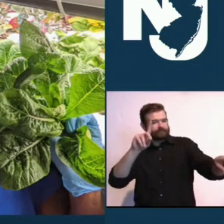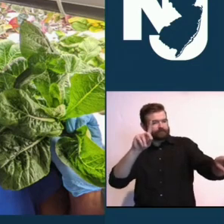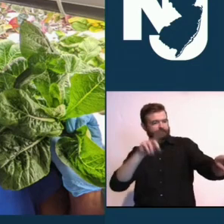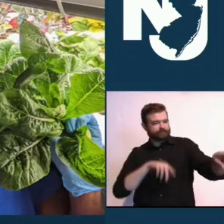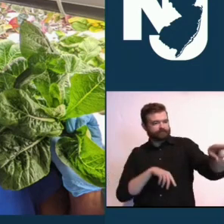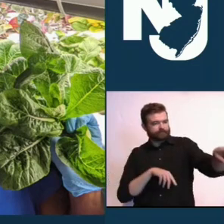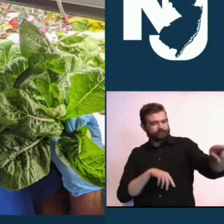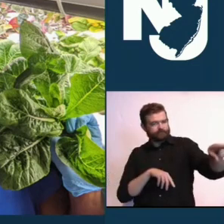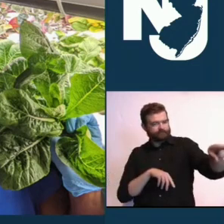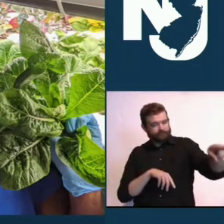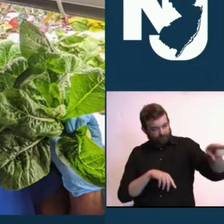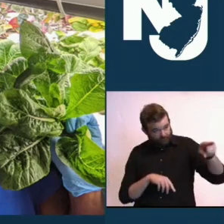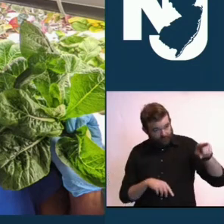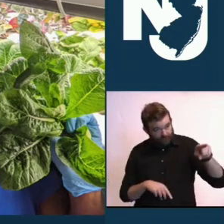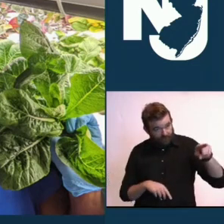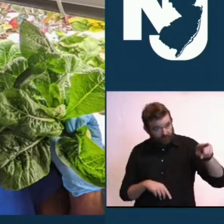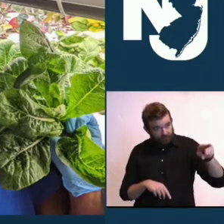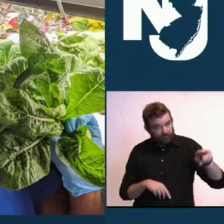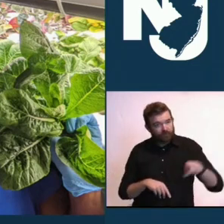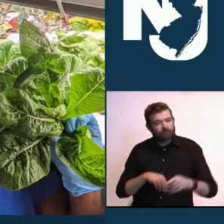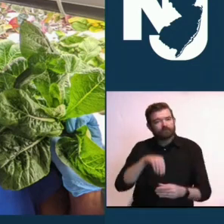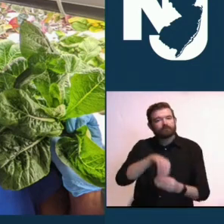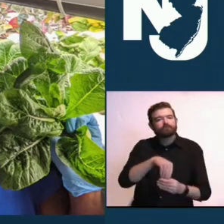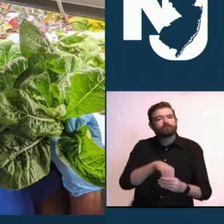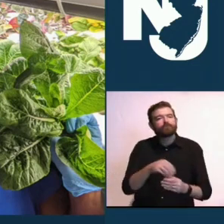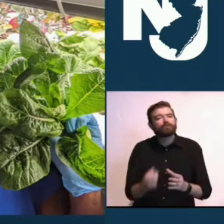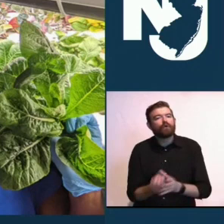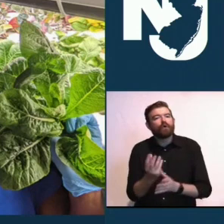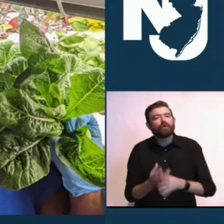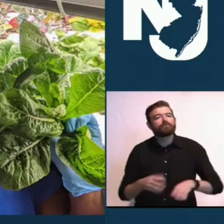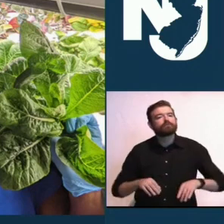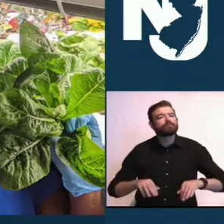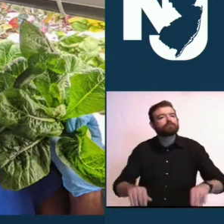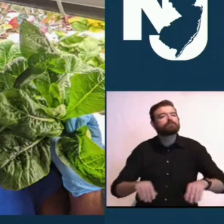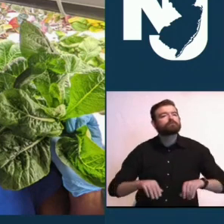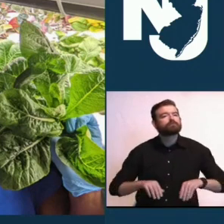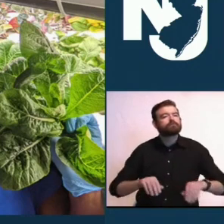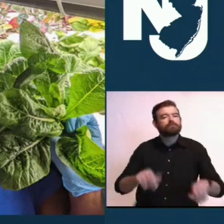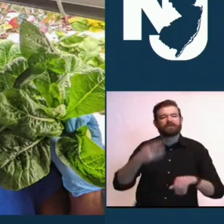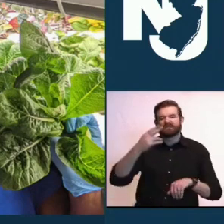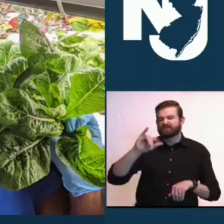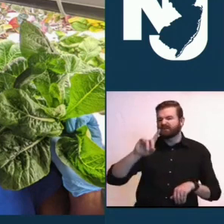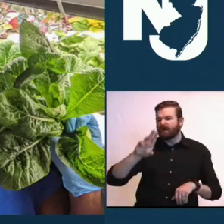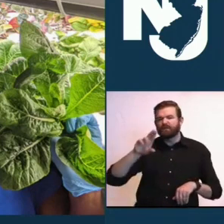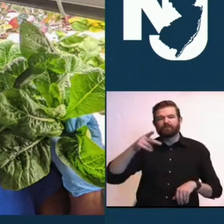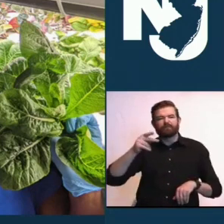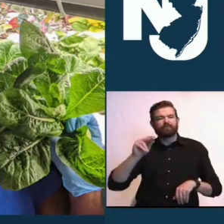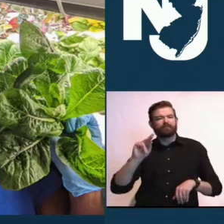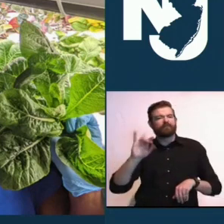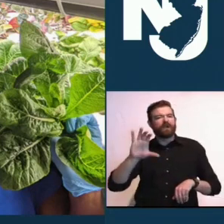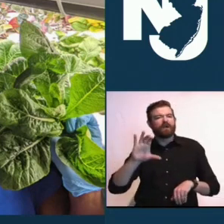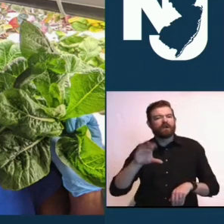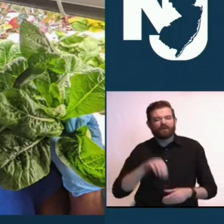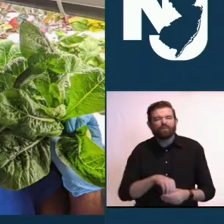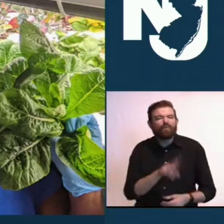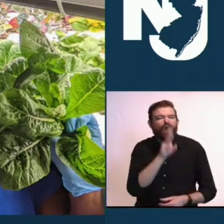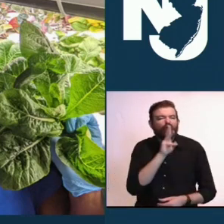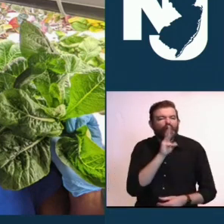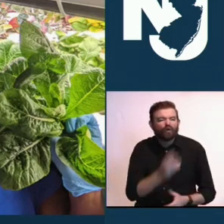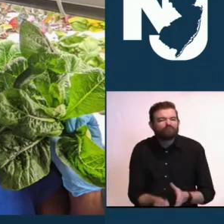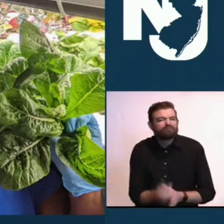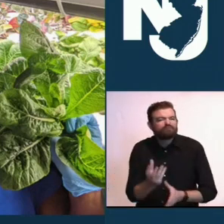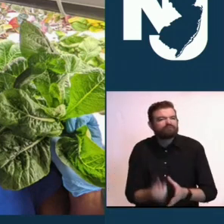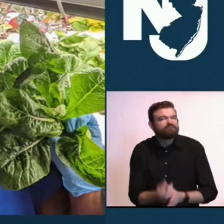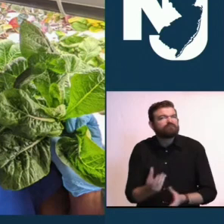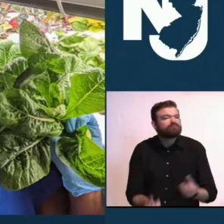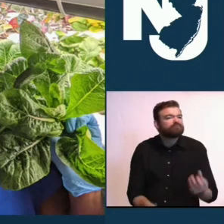vertical hydroponics farm helping to revolutionize our state's agricultural industry. Additionally, Desmond is also